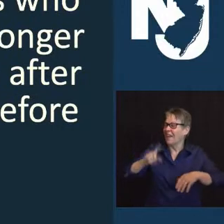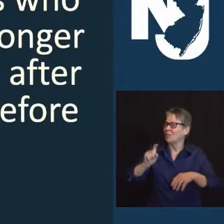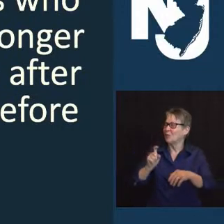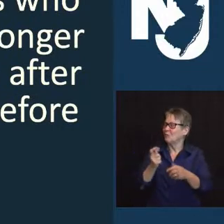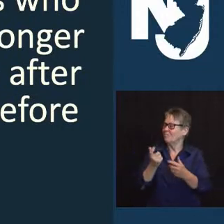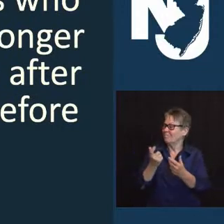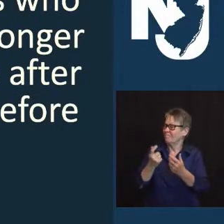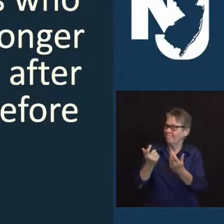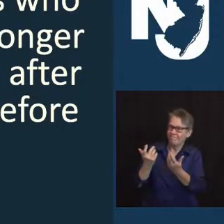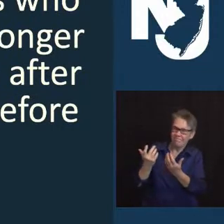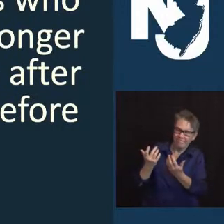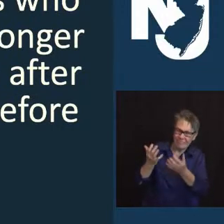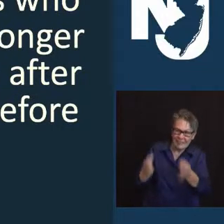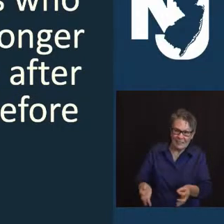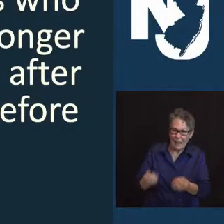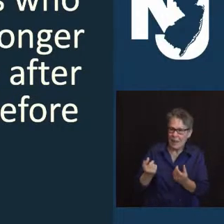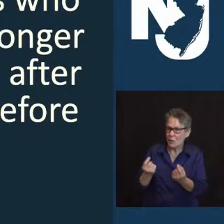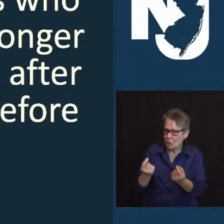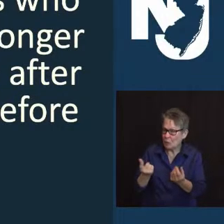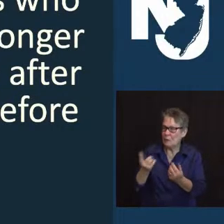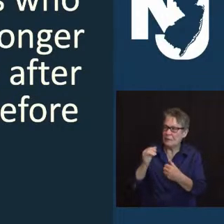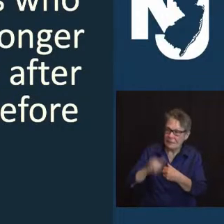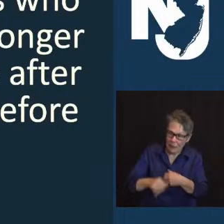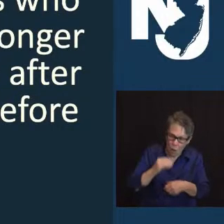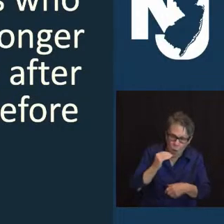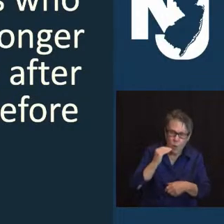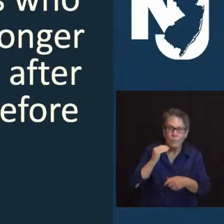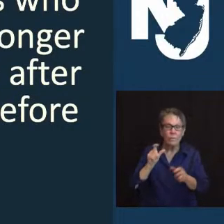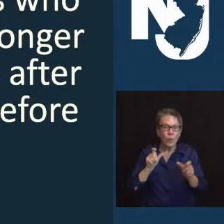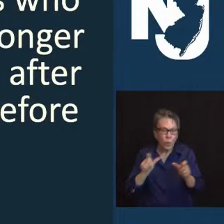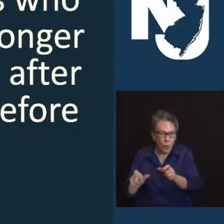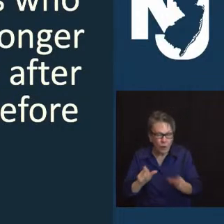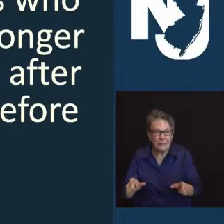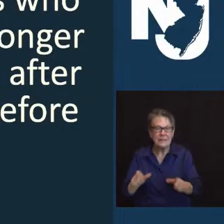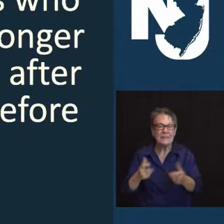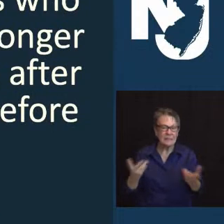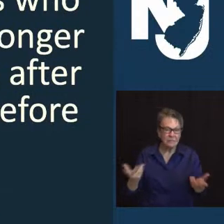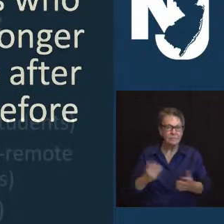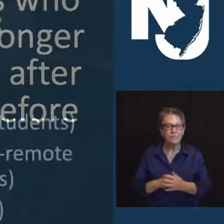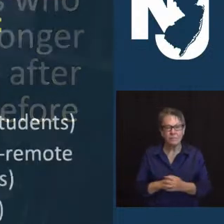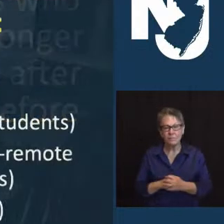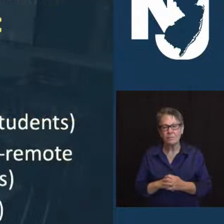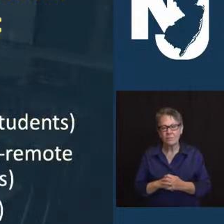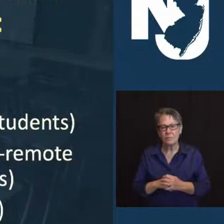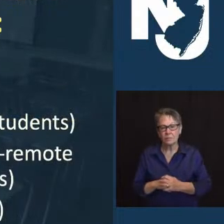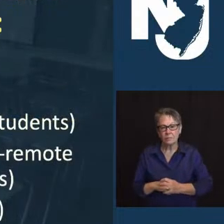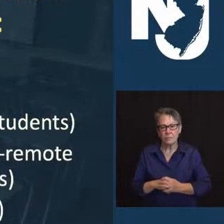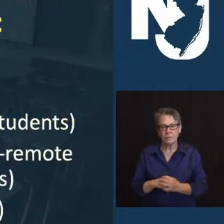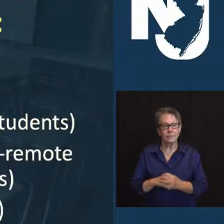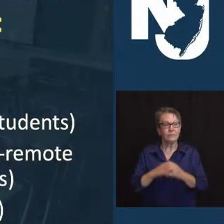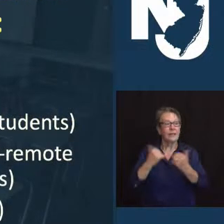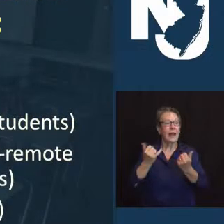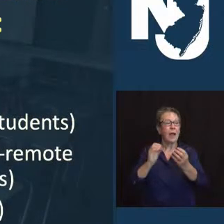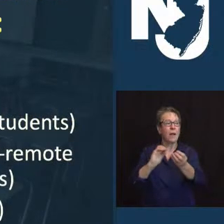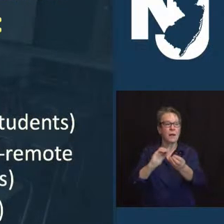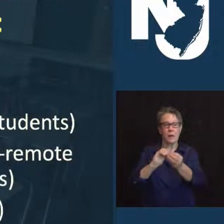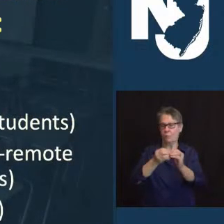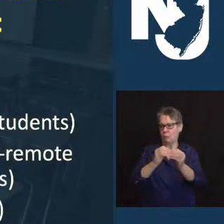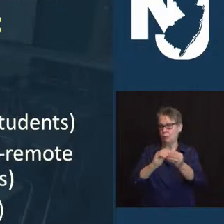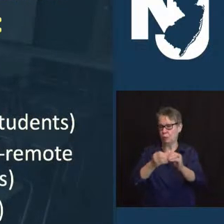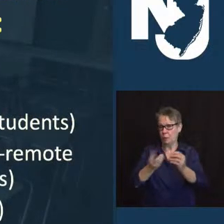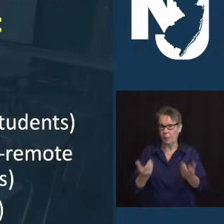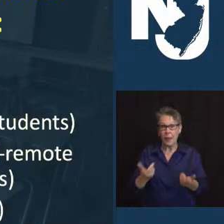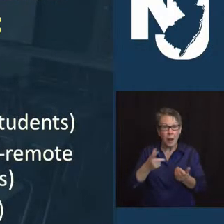freedom. Now let's go ahead and look at the rest of today's numbers. As our schools begin returning to instruction